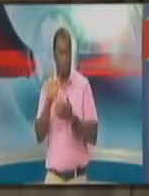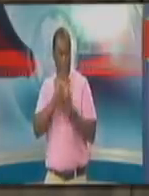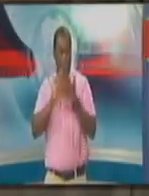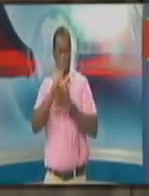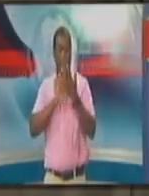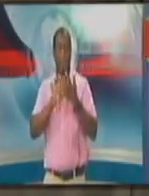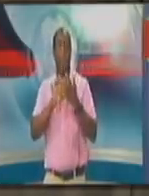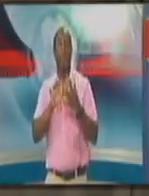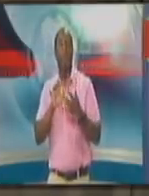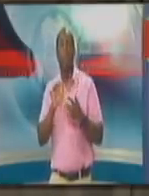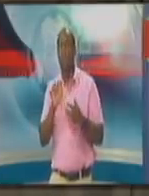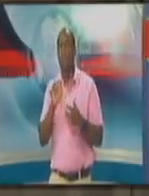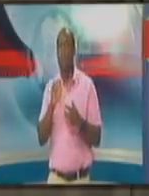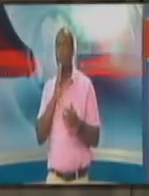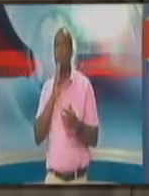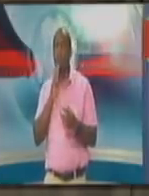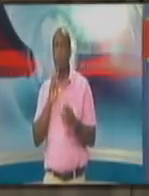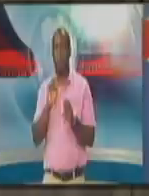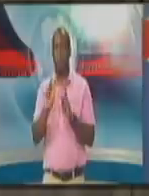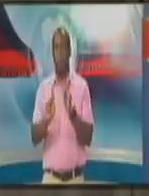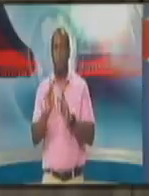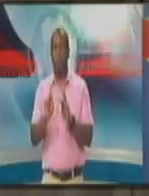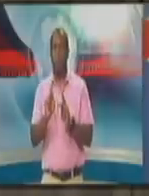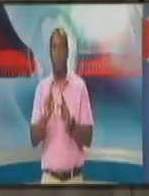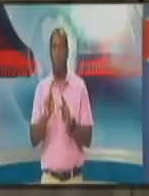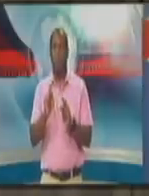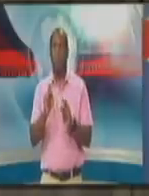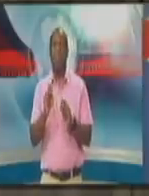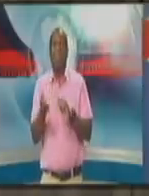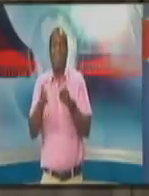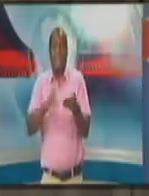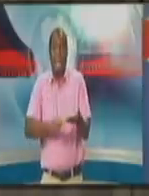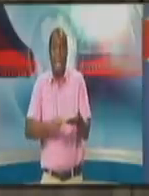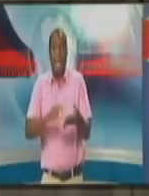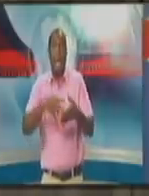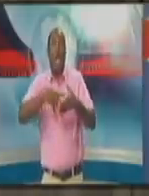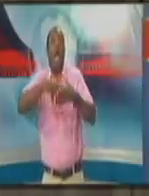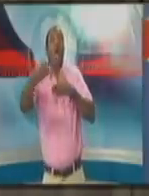of the hospital. In any epidemic, when you're trying to categorize